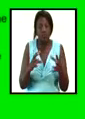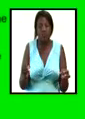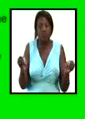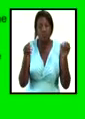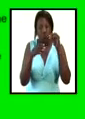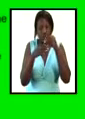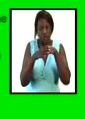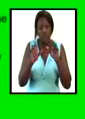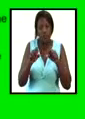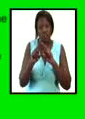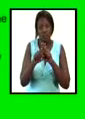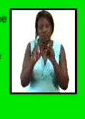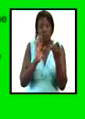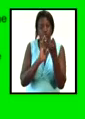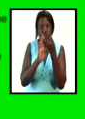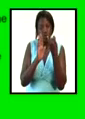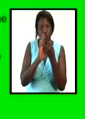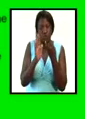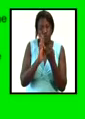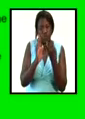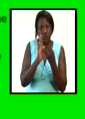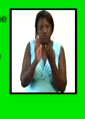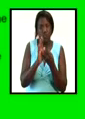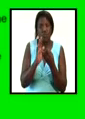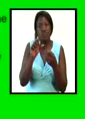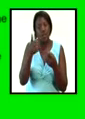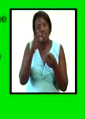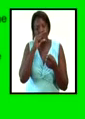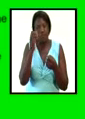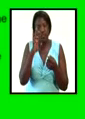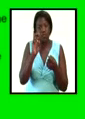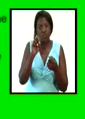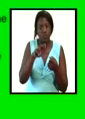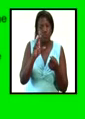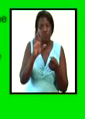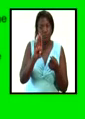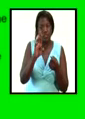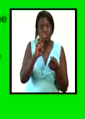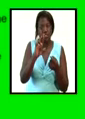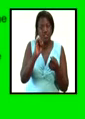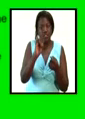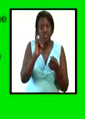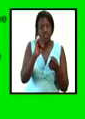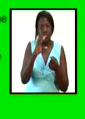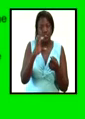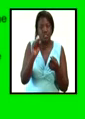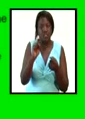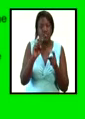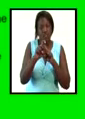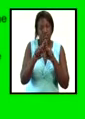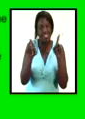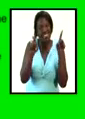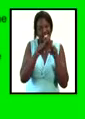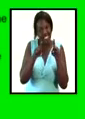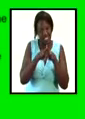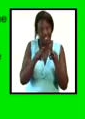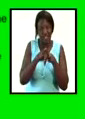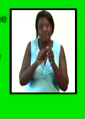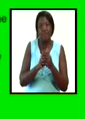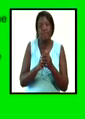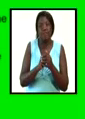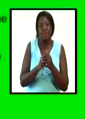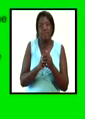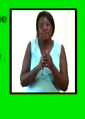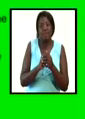instructions. These are also called rubrics. Follow them exactly as they are given in the questions. If you are instructed to write down one